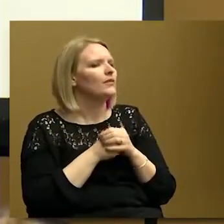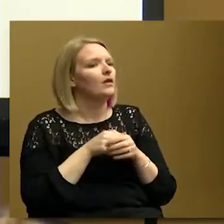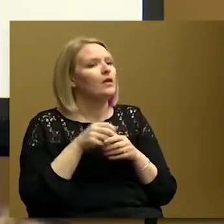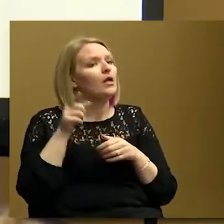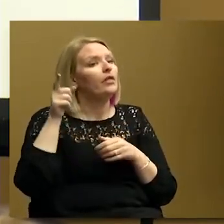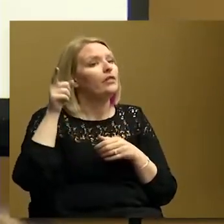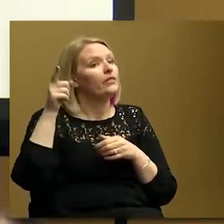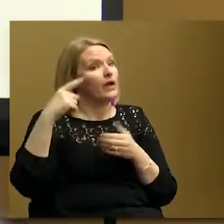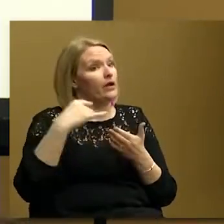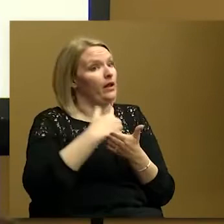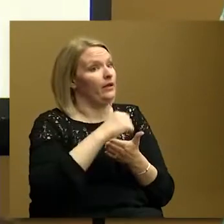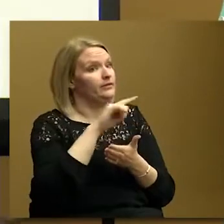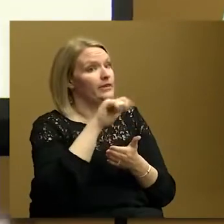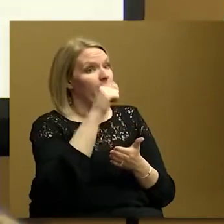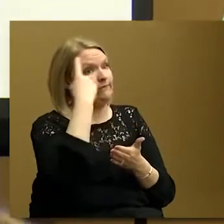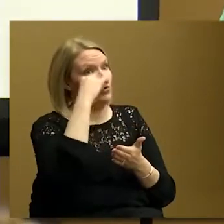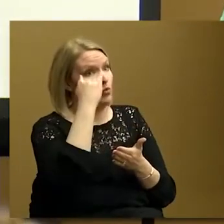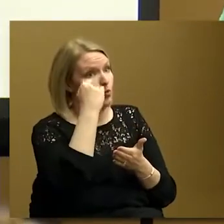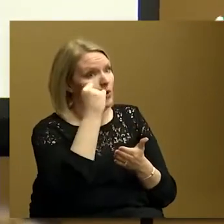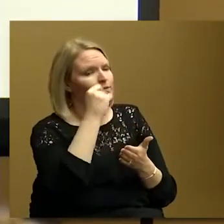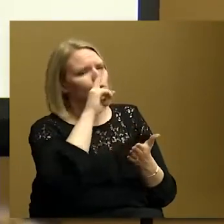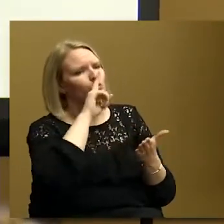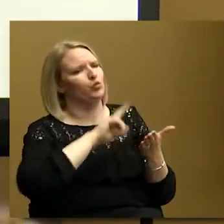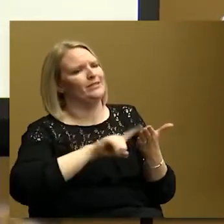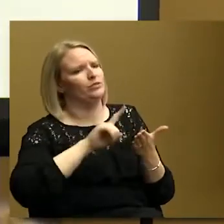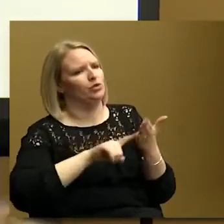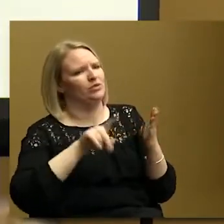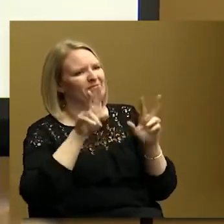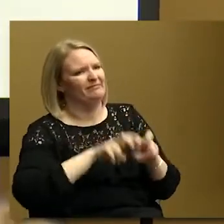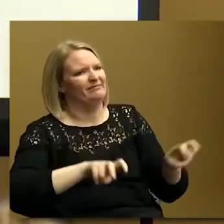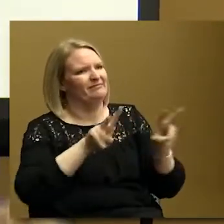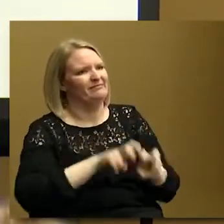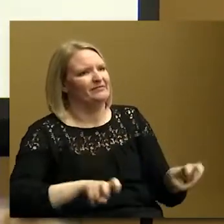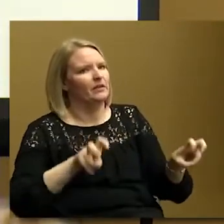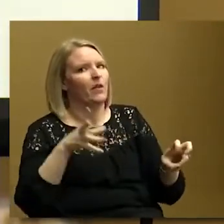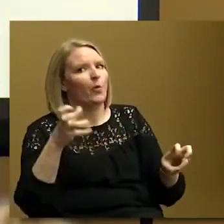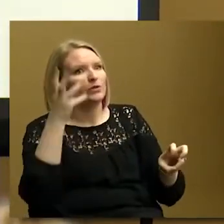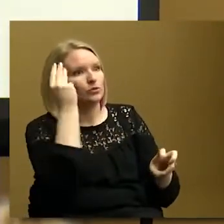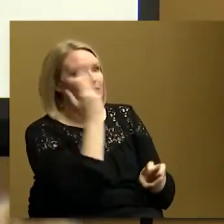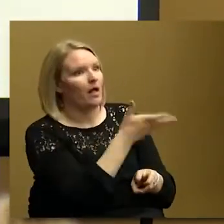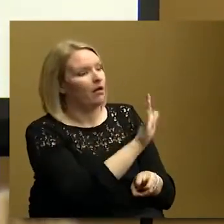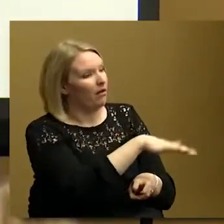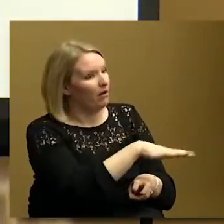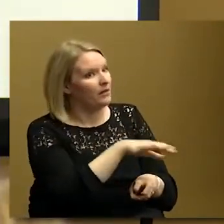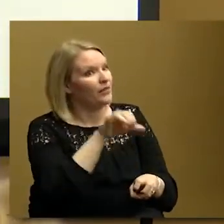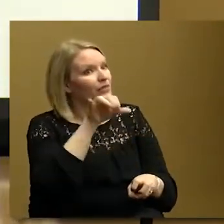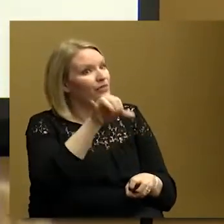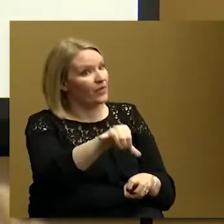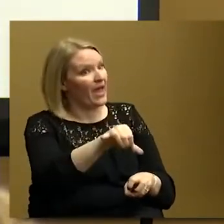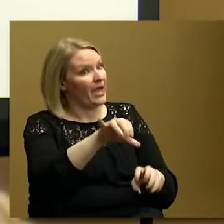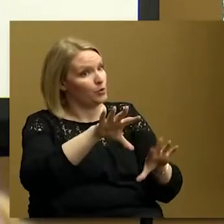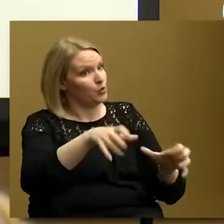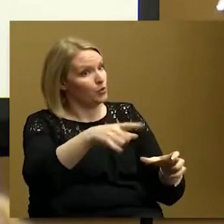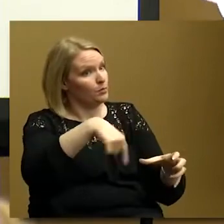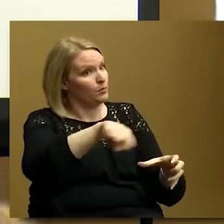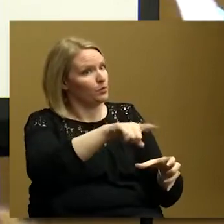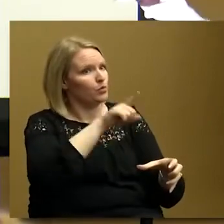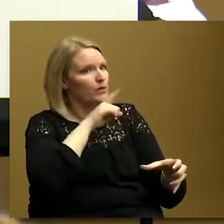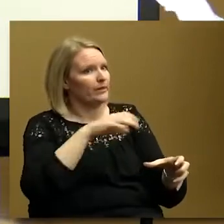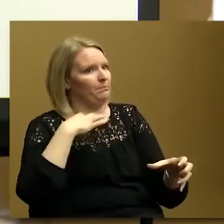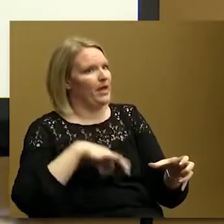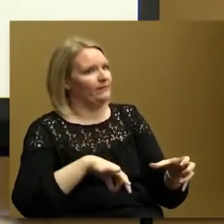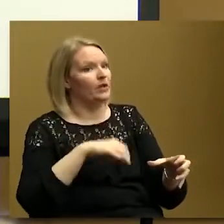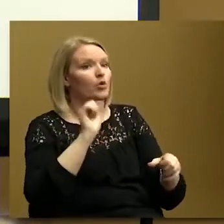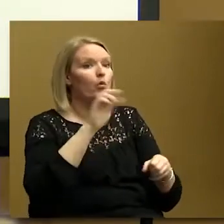research purposes and for being able to say, oh, this particular population, we